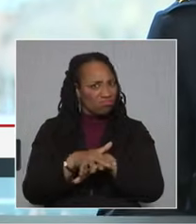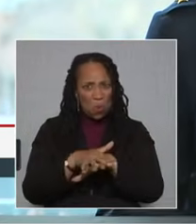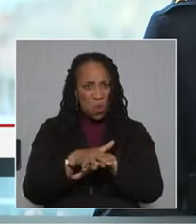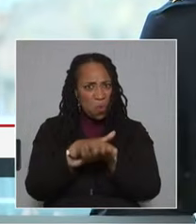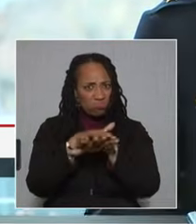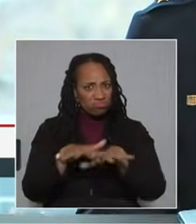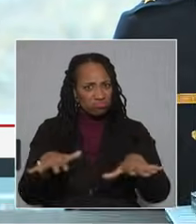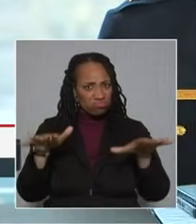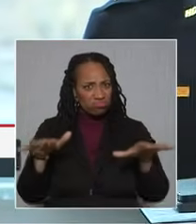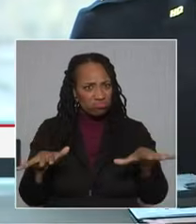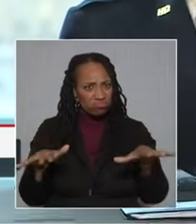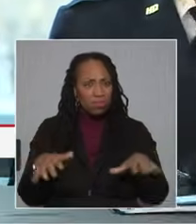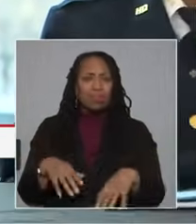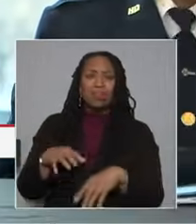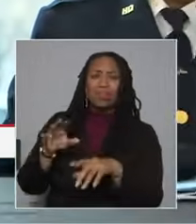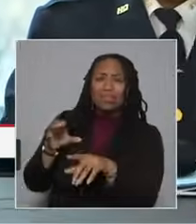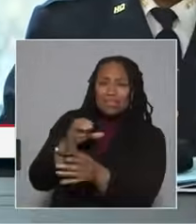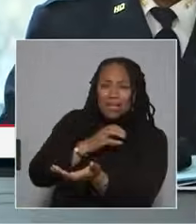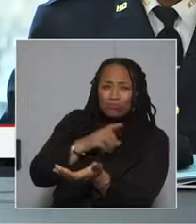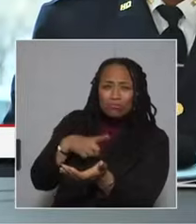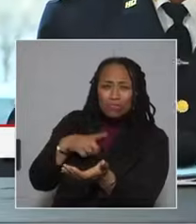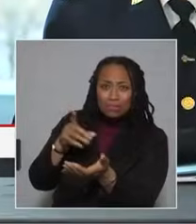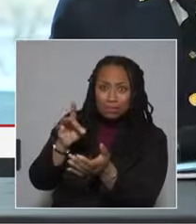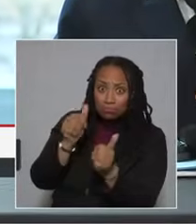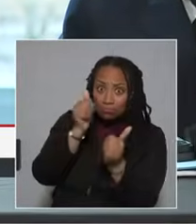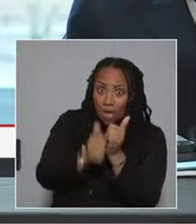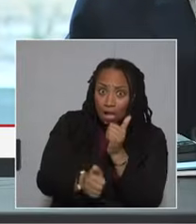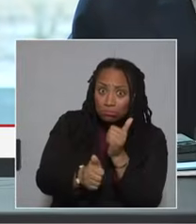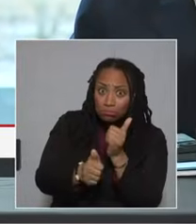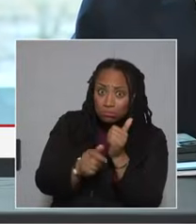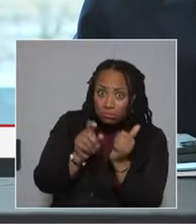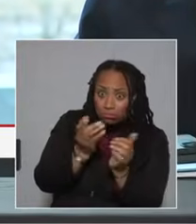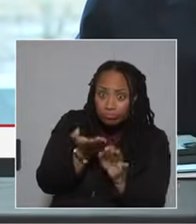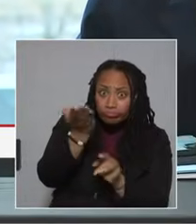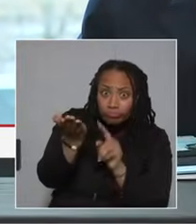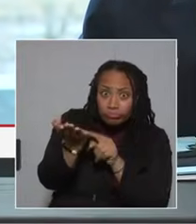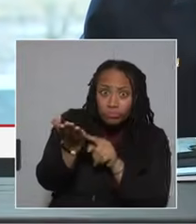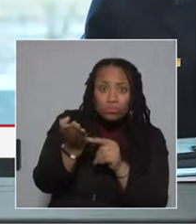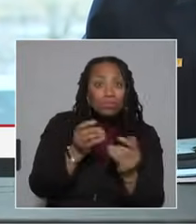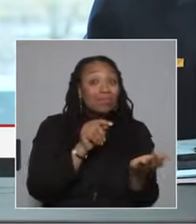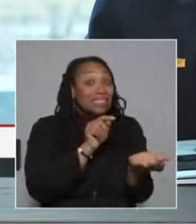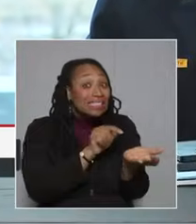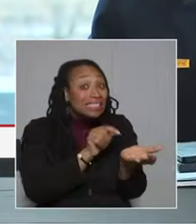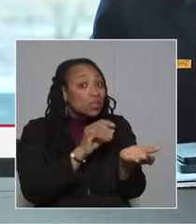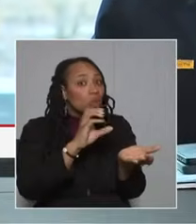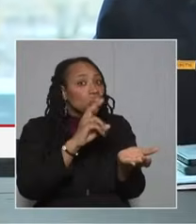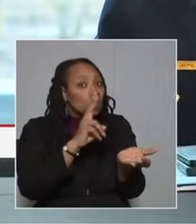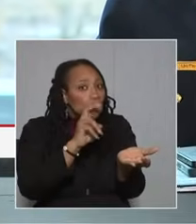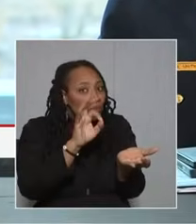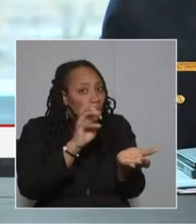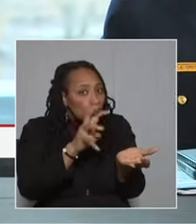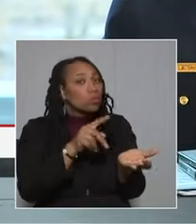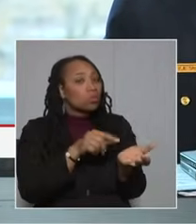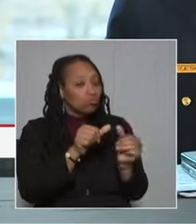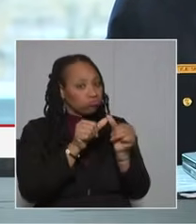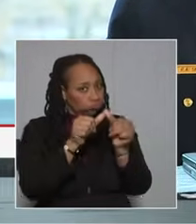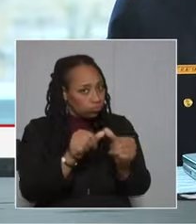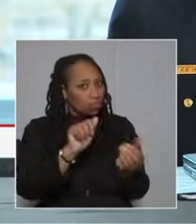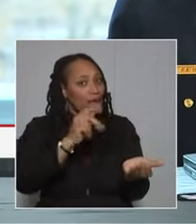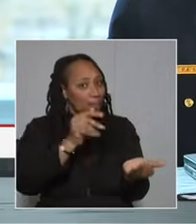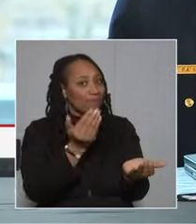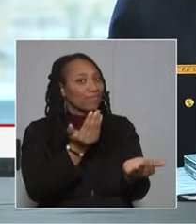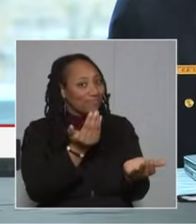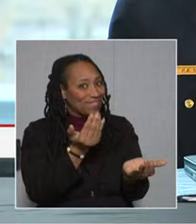They extended it temporary to April 15th. Got it. So we are, I would want to make sure that